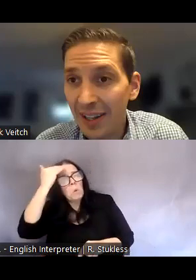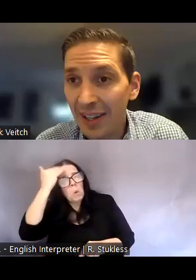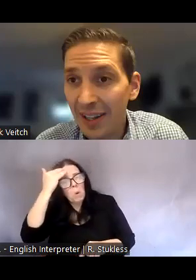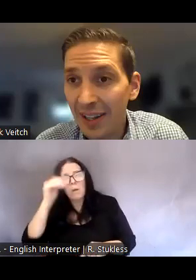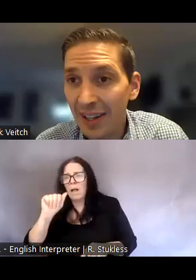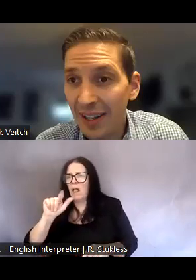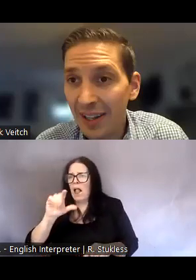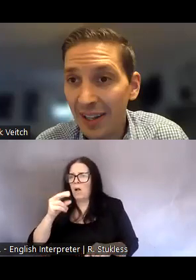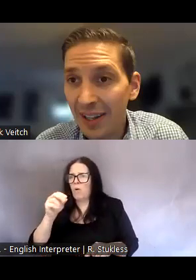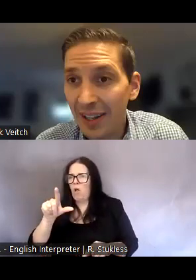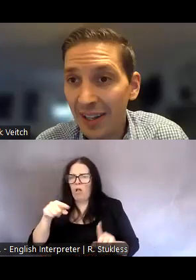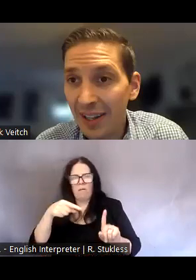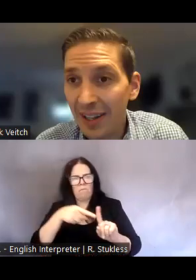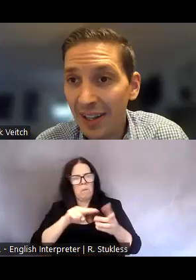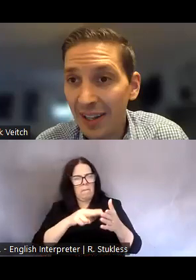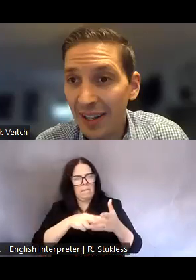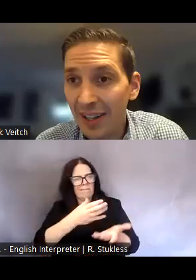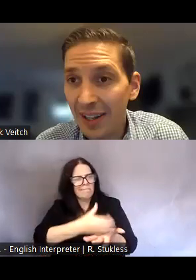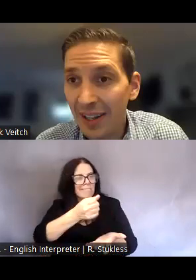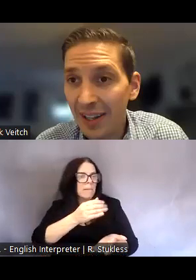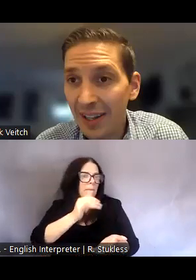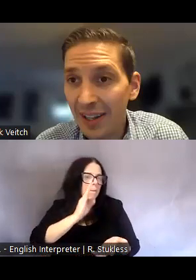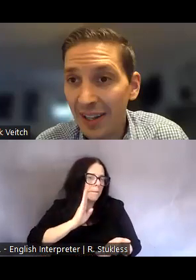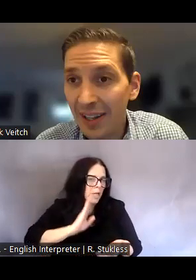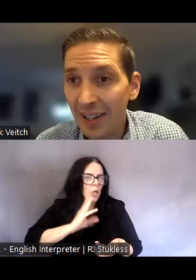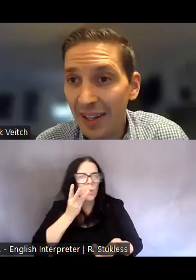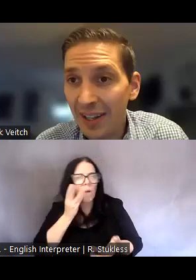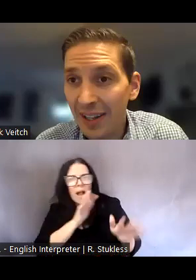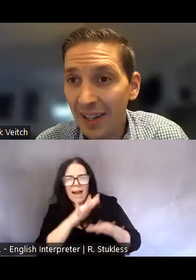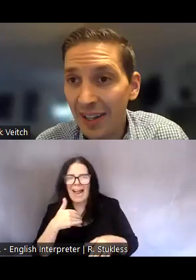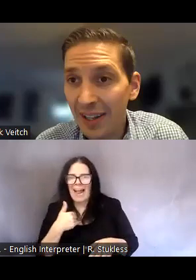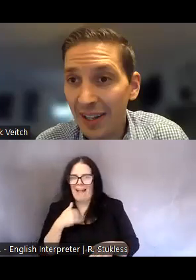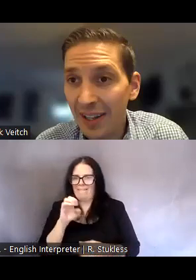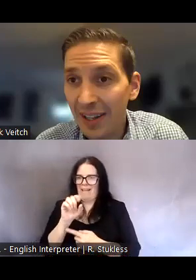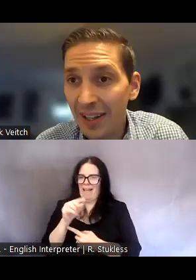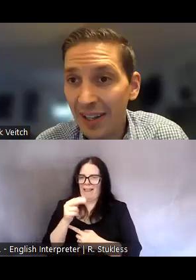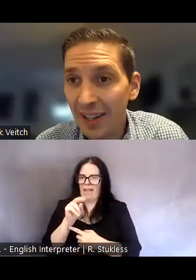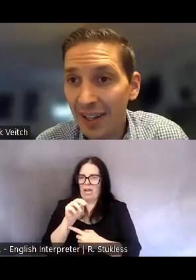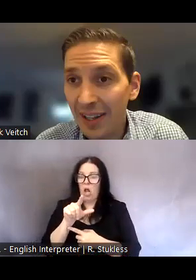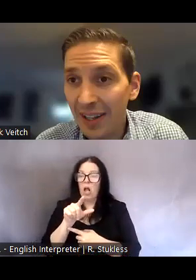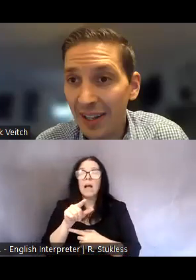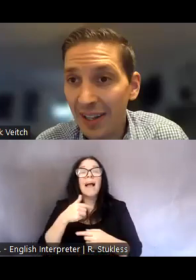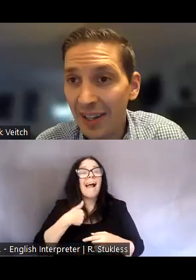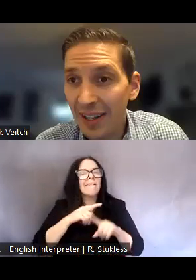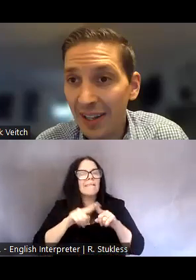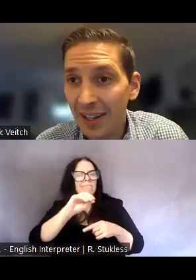beverages containing ethanol. Depending on their amount and volume percentage, some drinks are stronger than